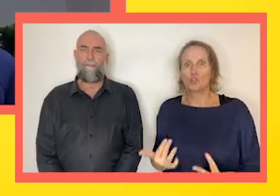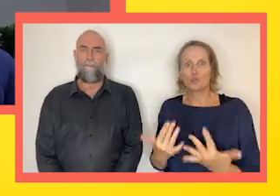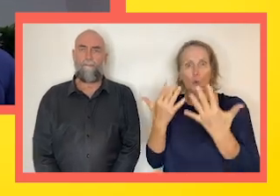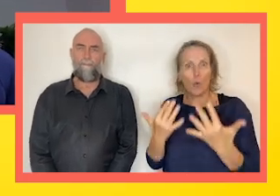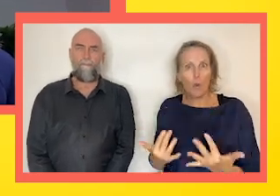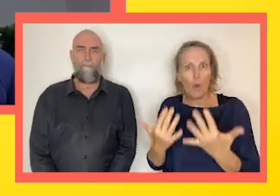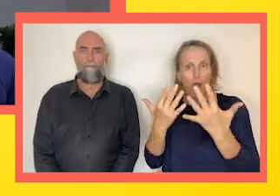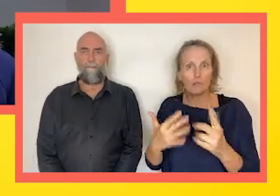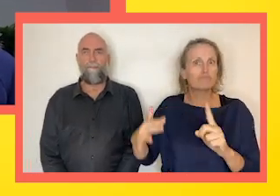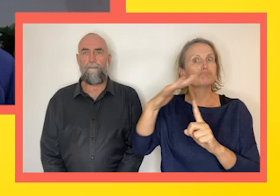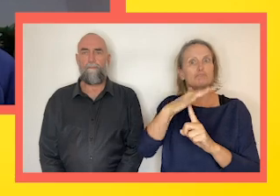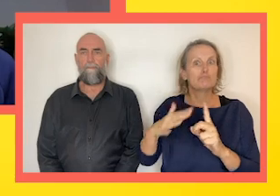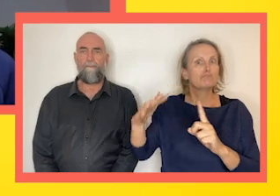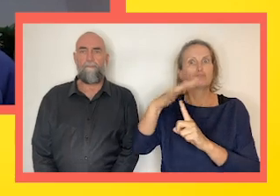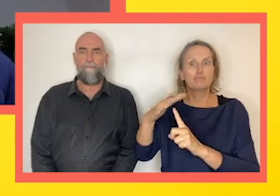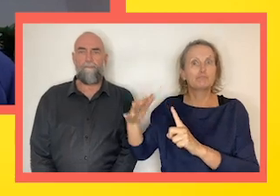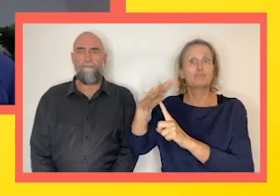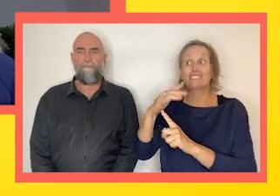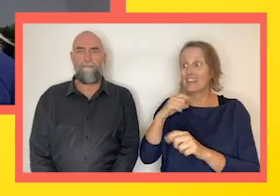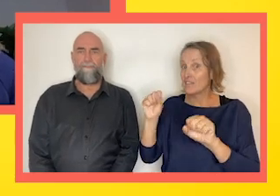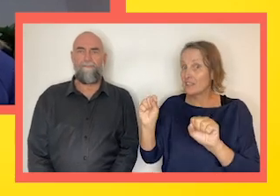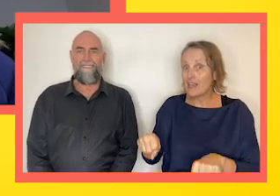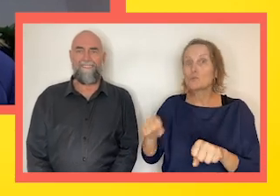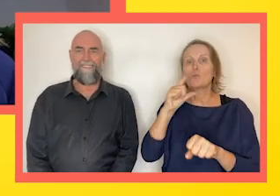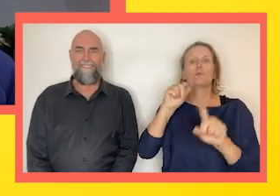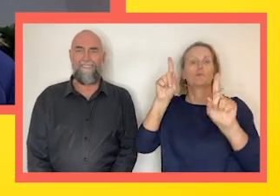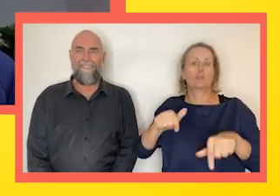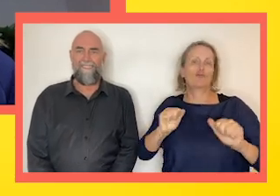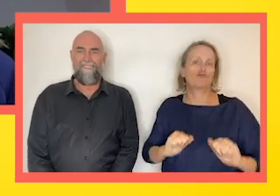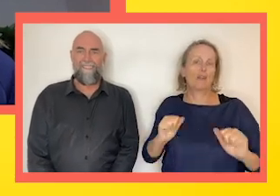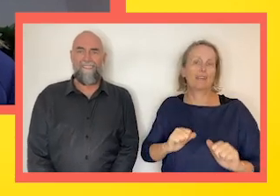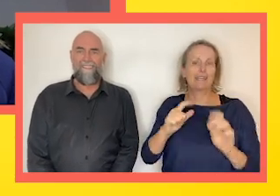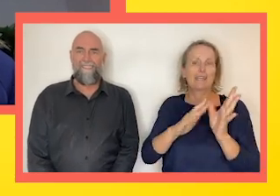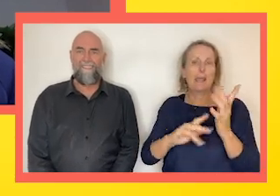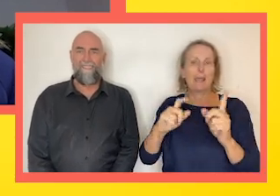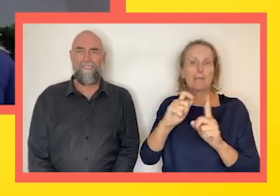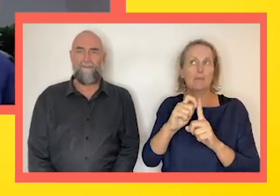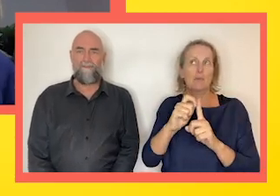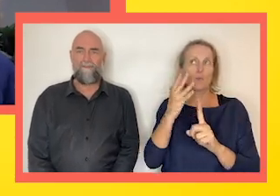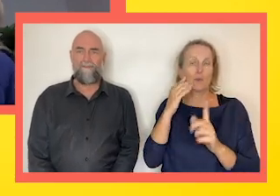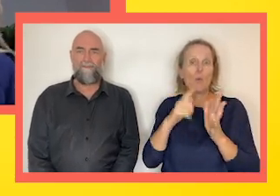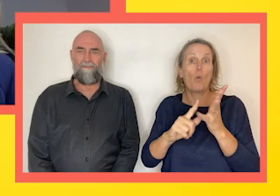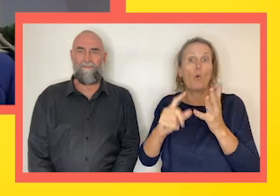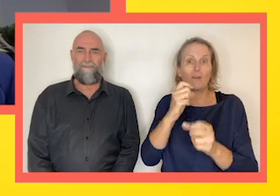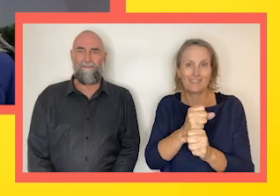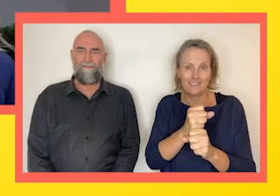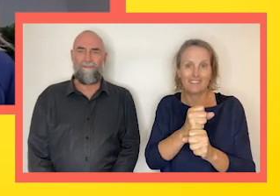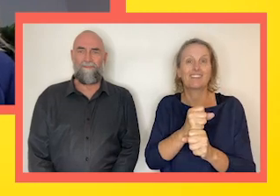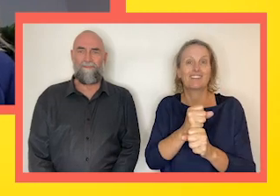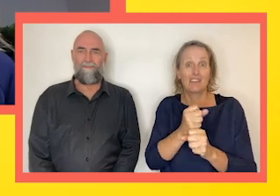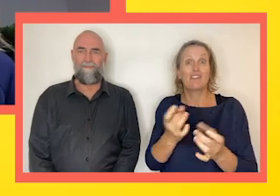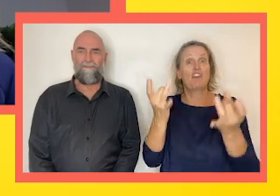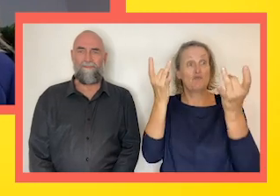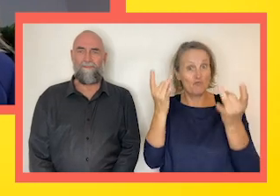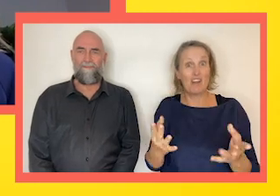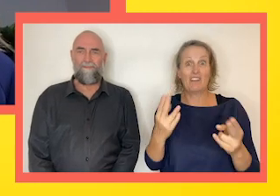scores. And if that's the case, we'll then go into training camp in August, and